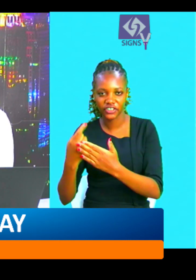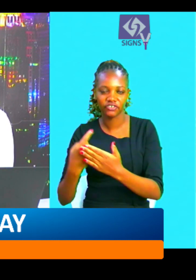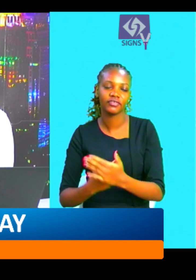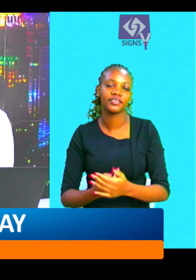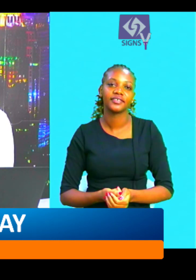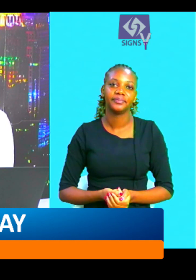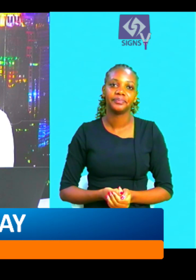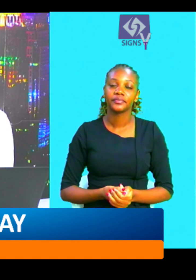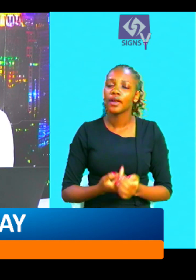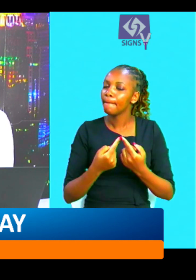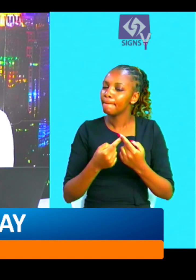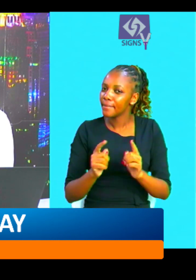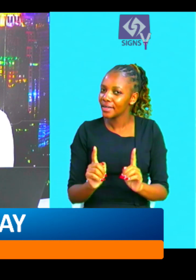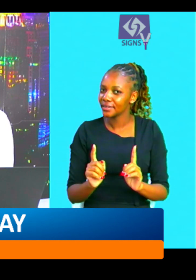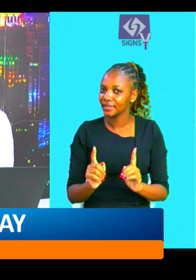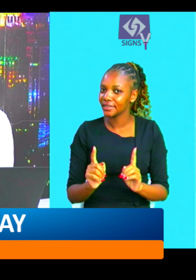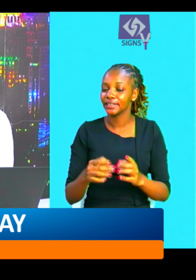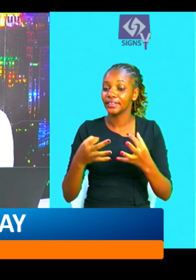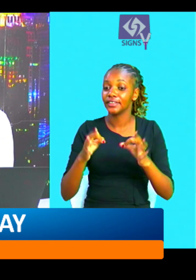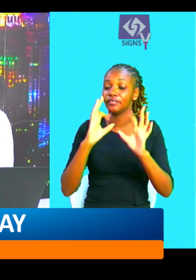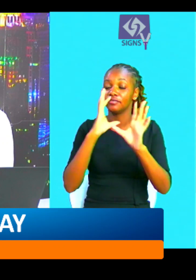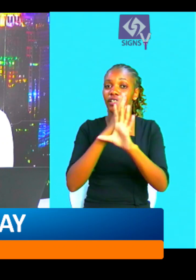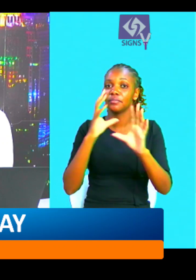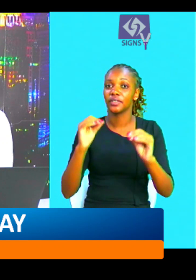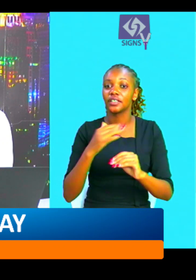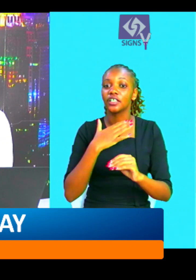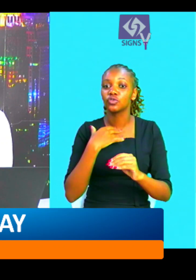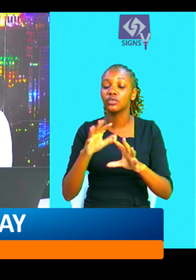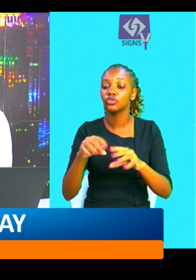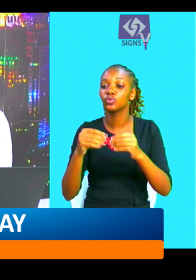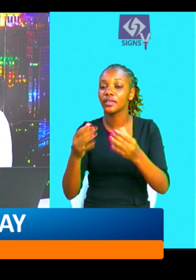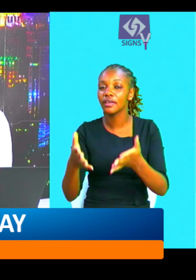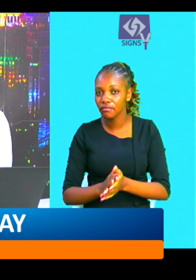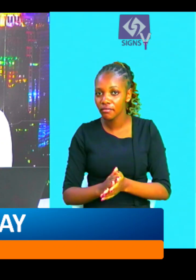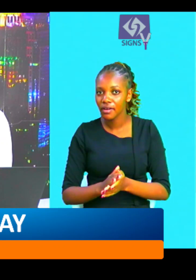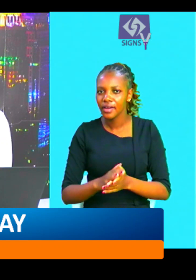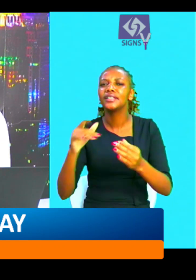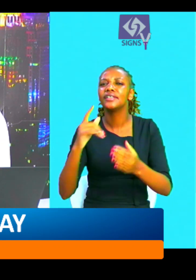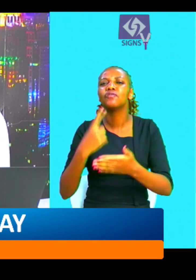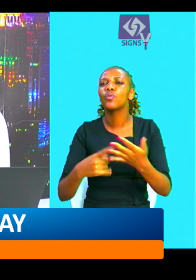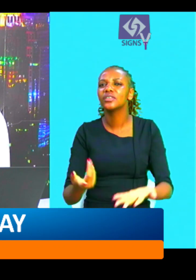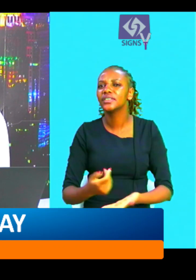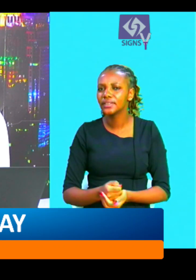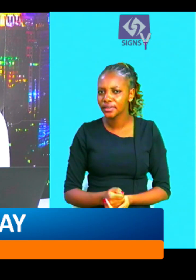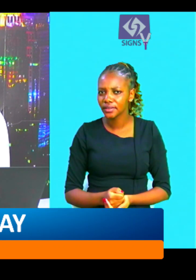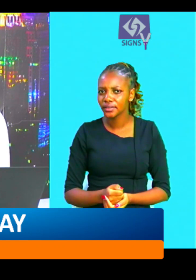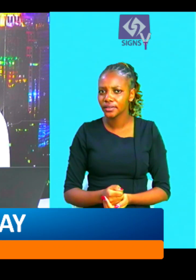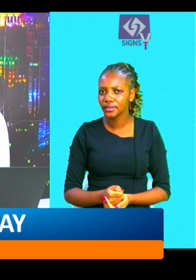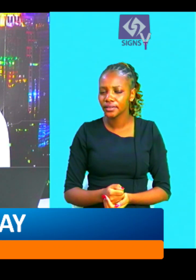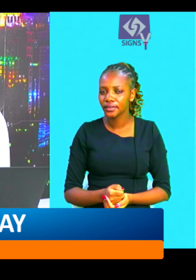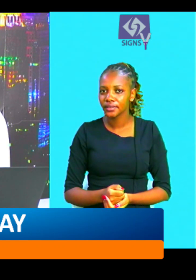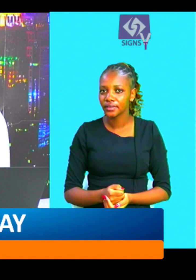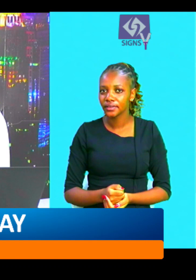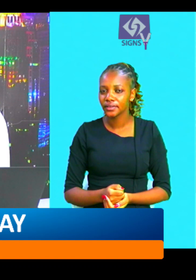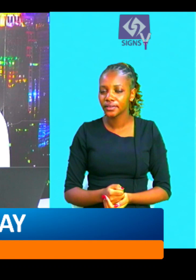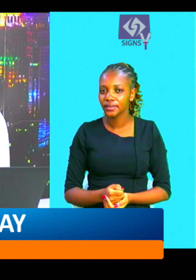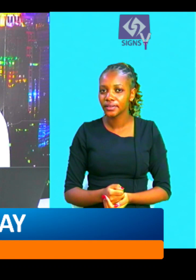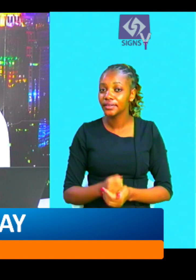Mudavadi, the current Prime Cabinet Secretary. Yes. They're still in the campaign mode, and they don't want